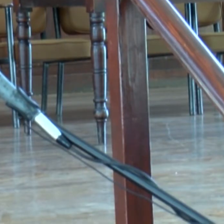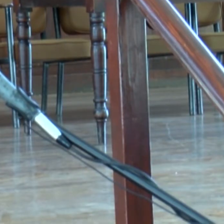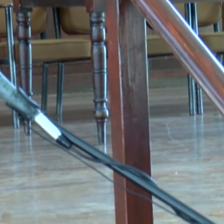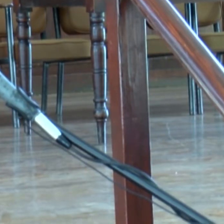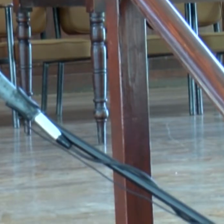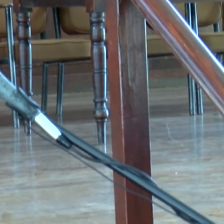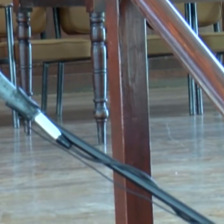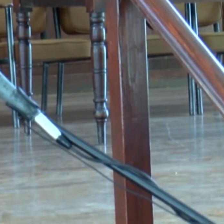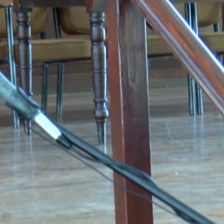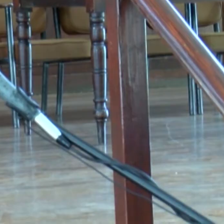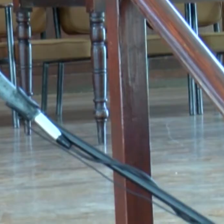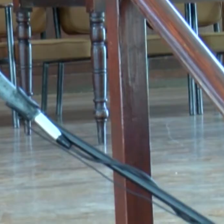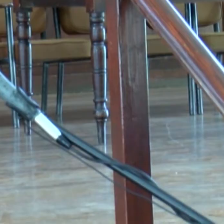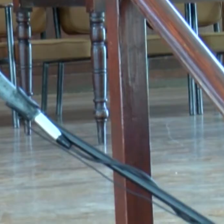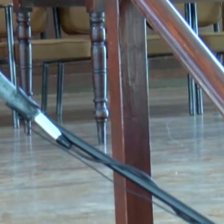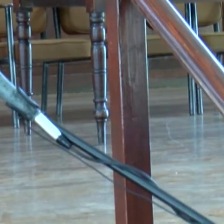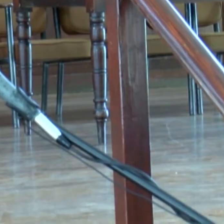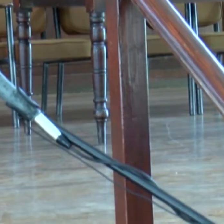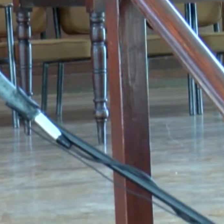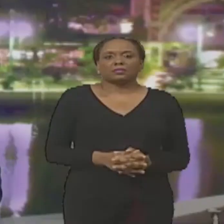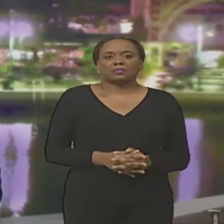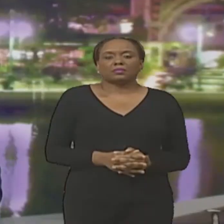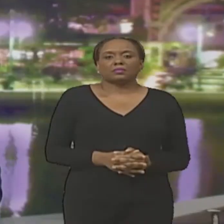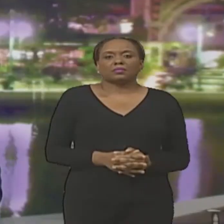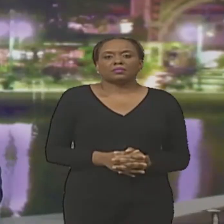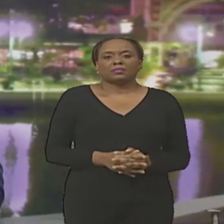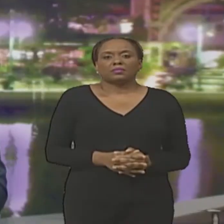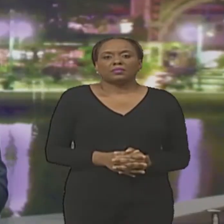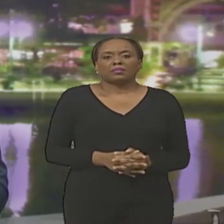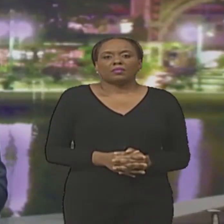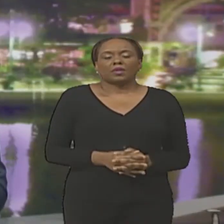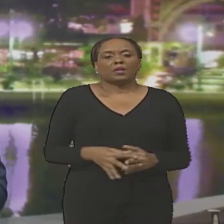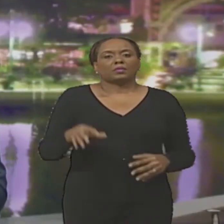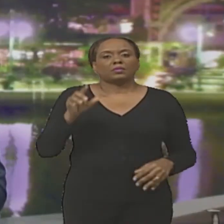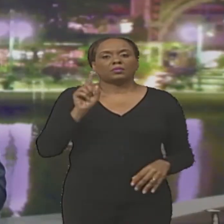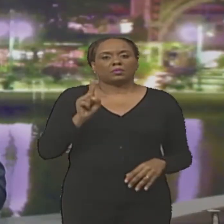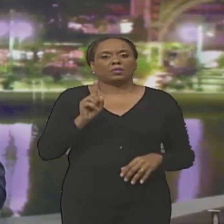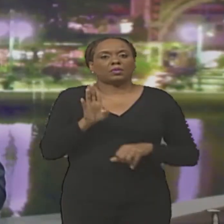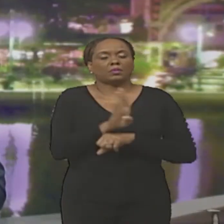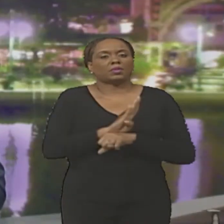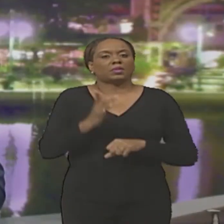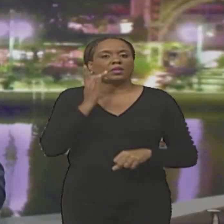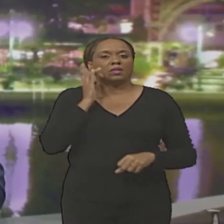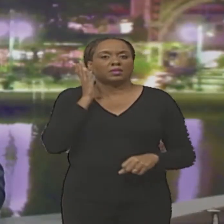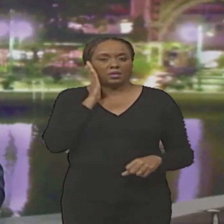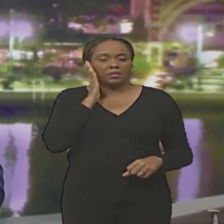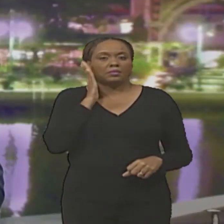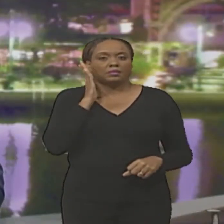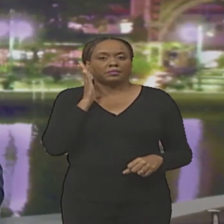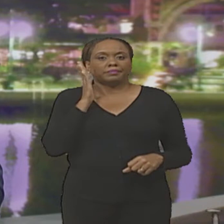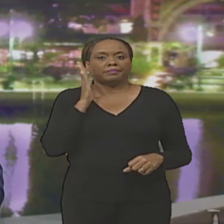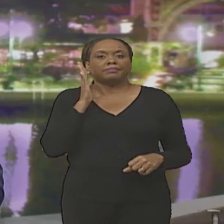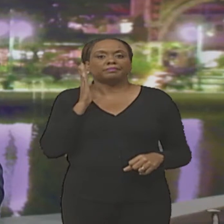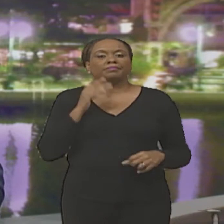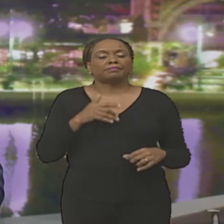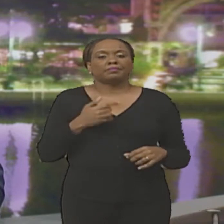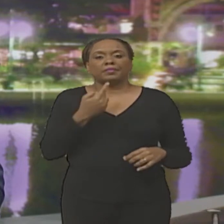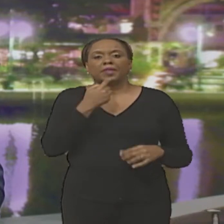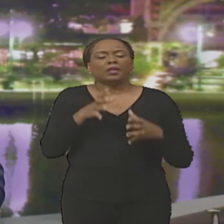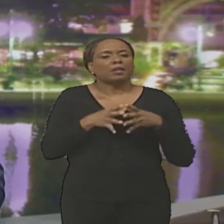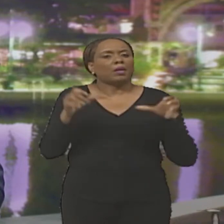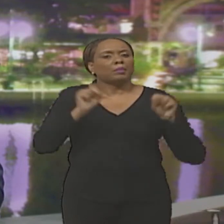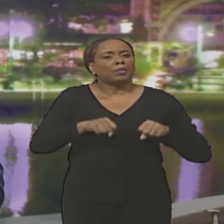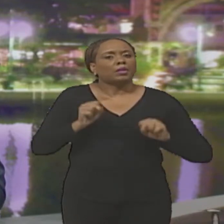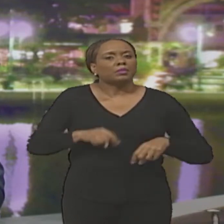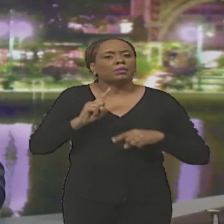sometimes great personal expense. A local hotelier says a lot is possible when linkages are